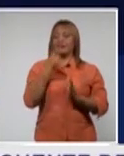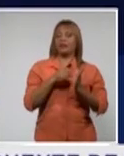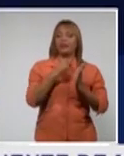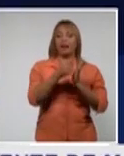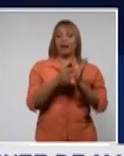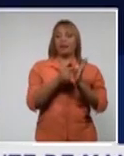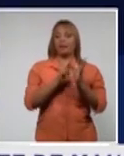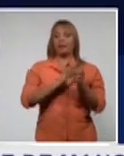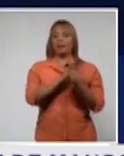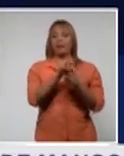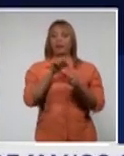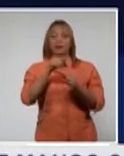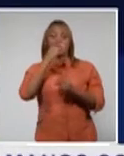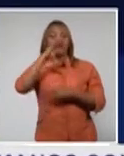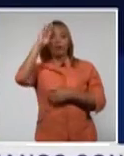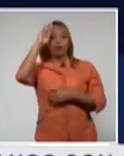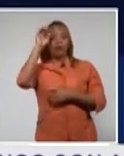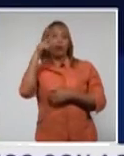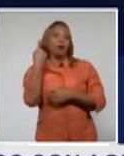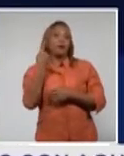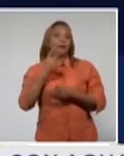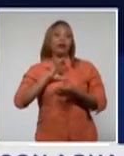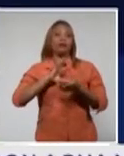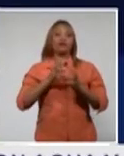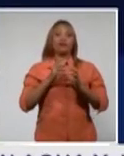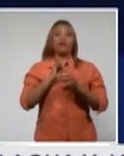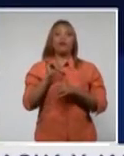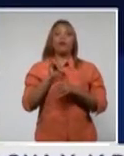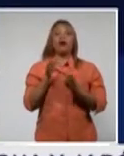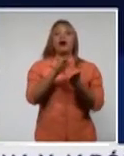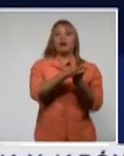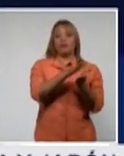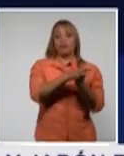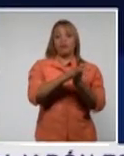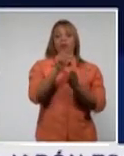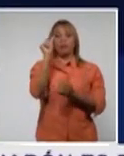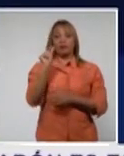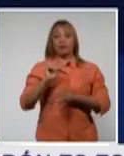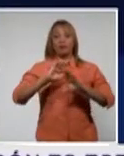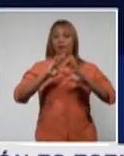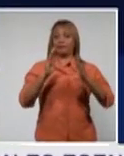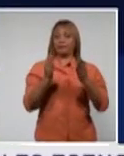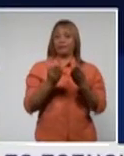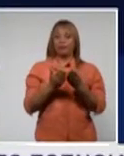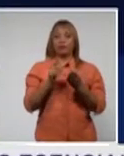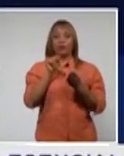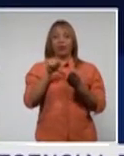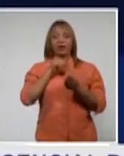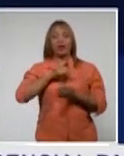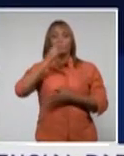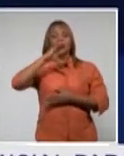Cuba. Overall, however, these cases account for